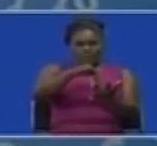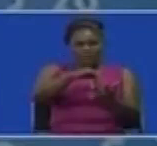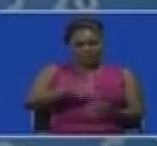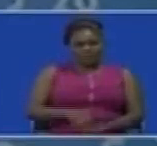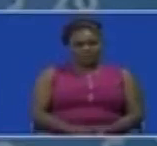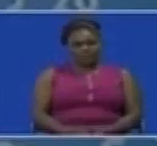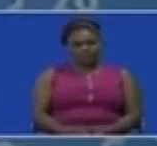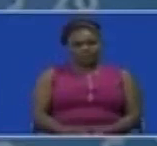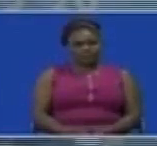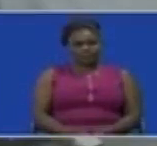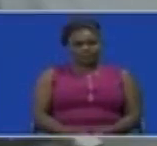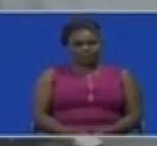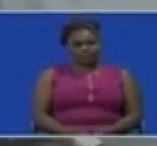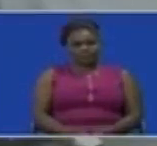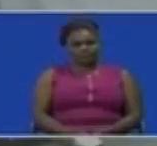culprits.